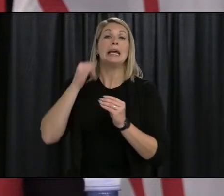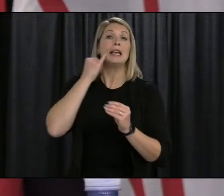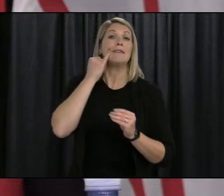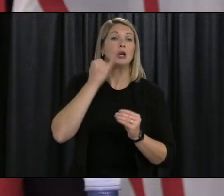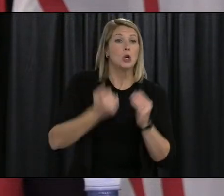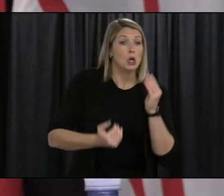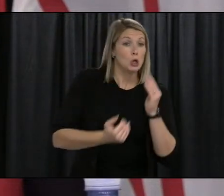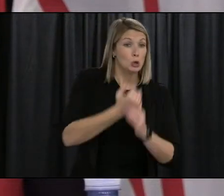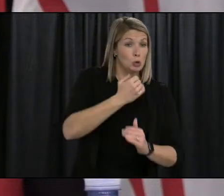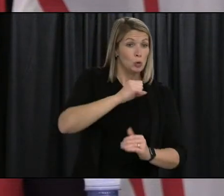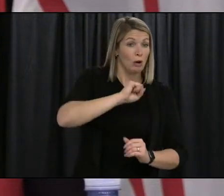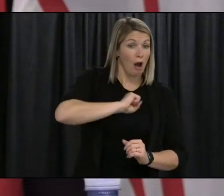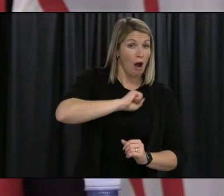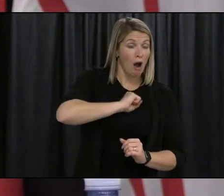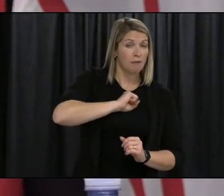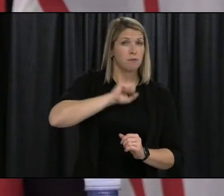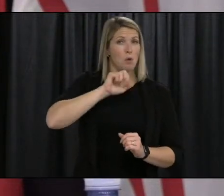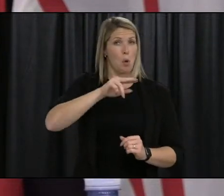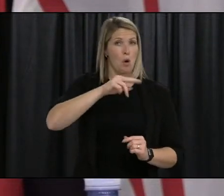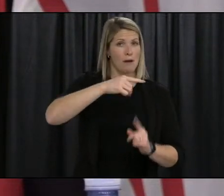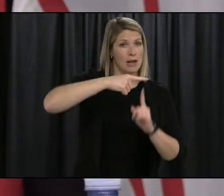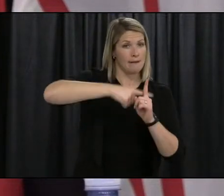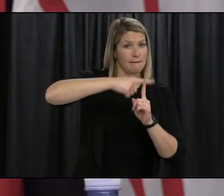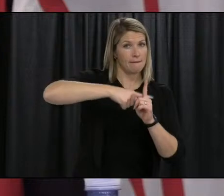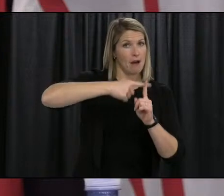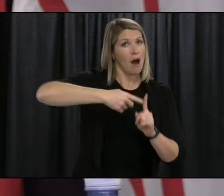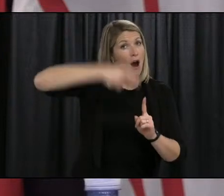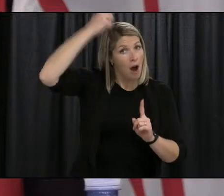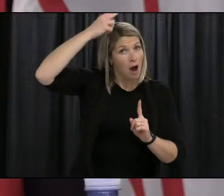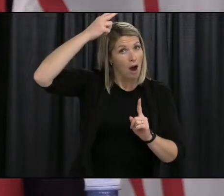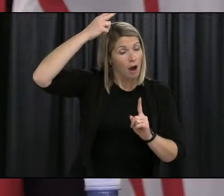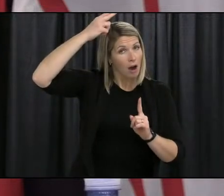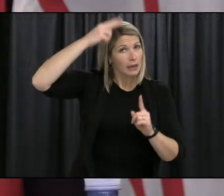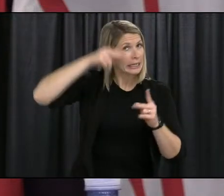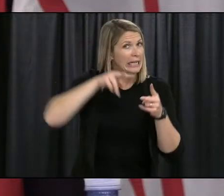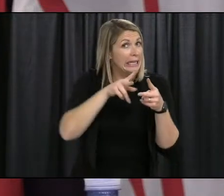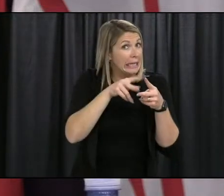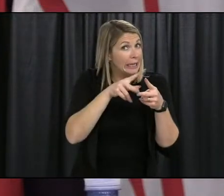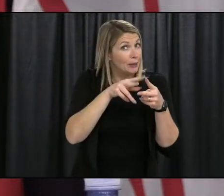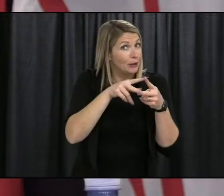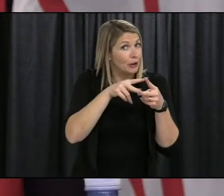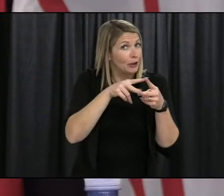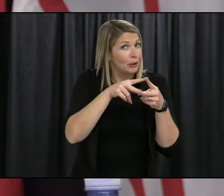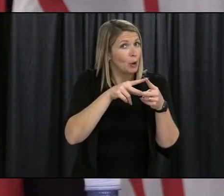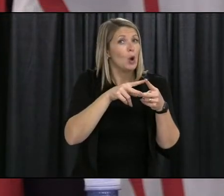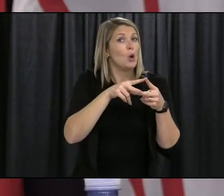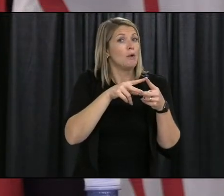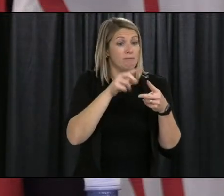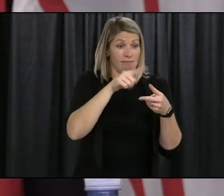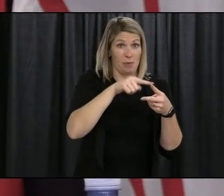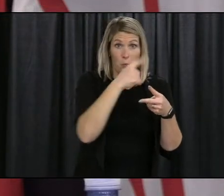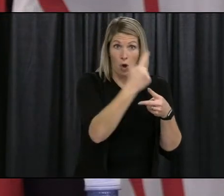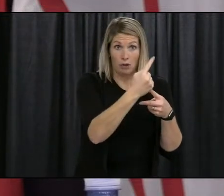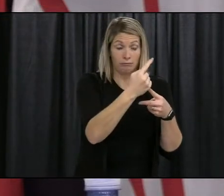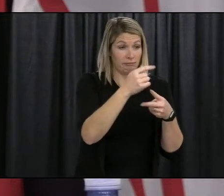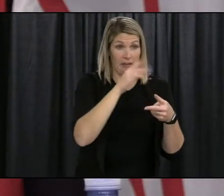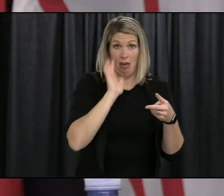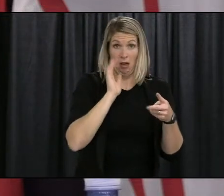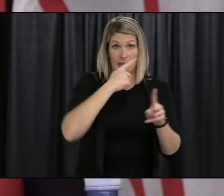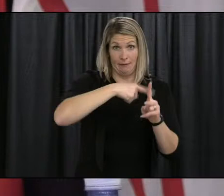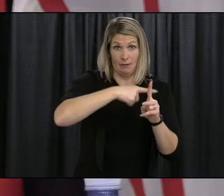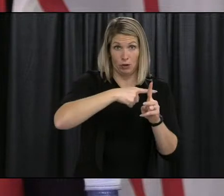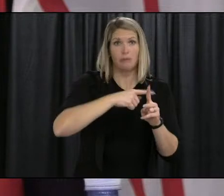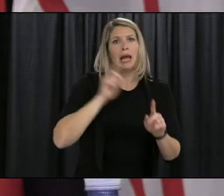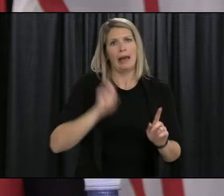cough that's worsening, either of those will trigger a test, and you can call 811 to organize